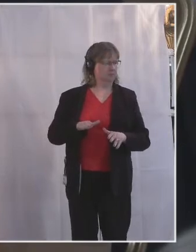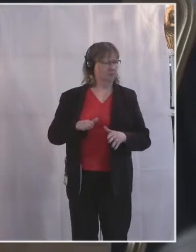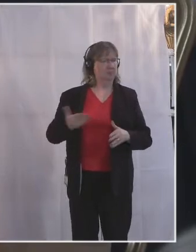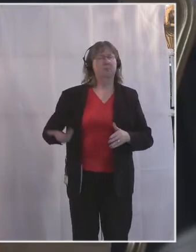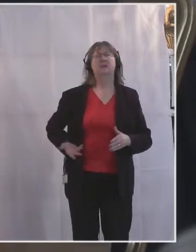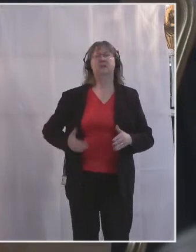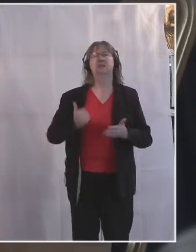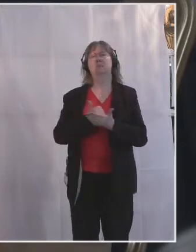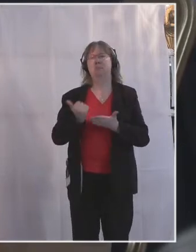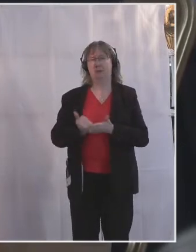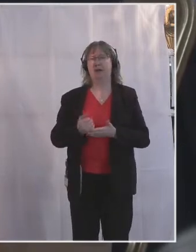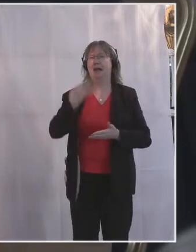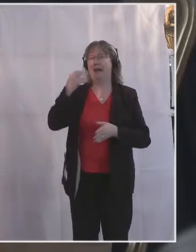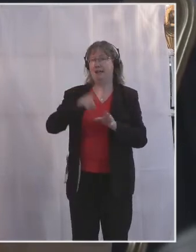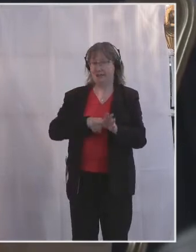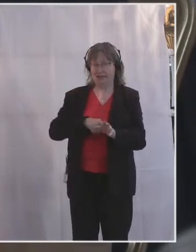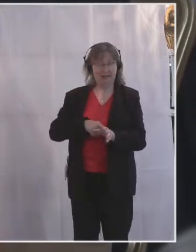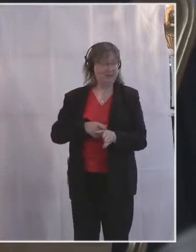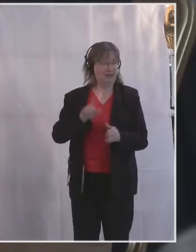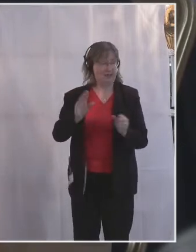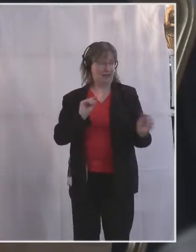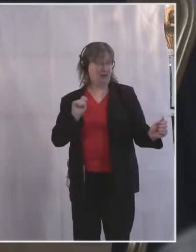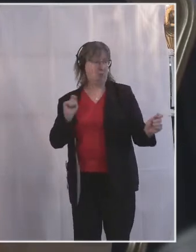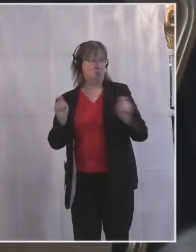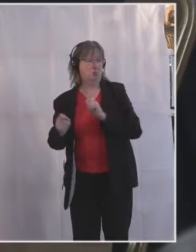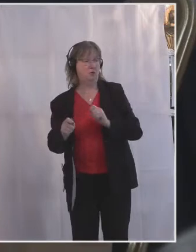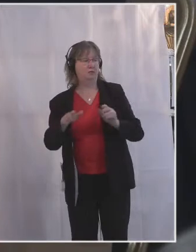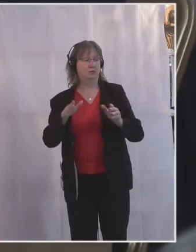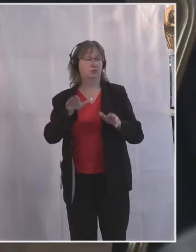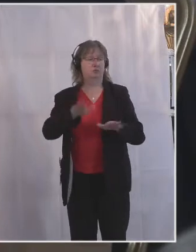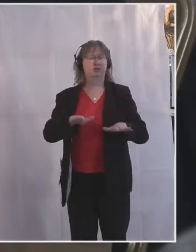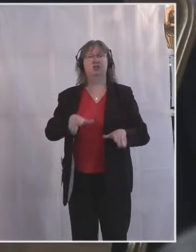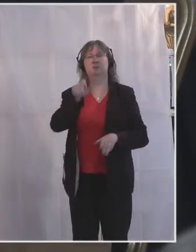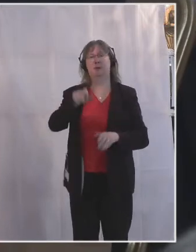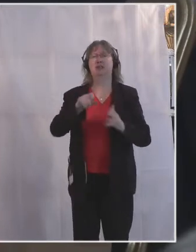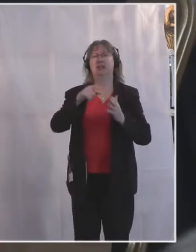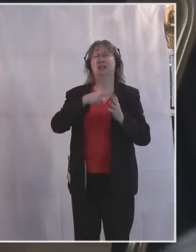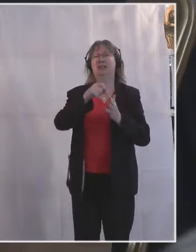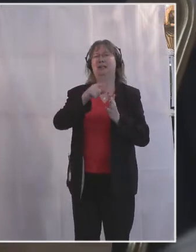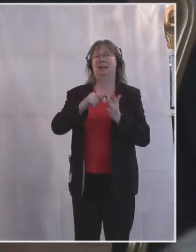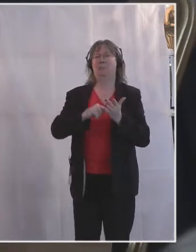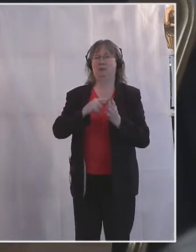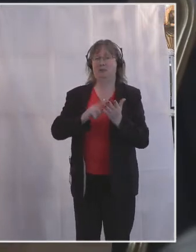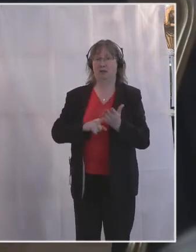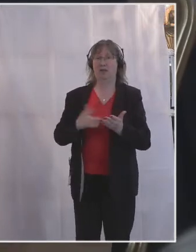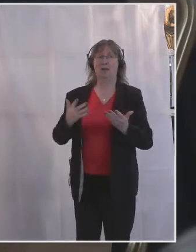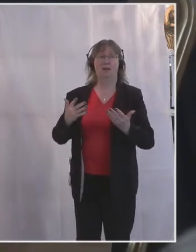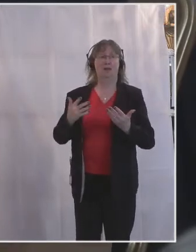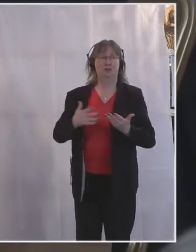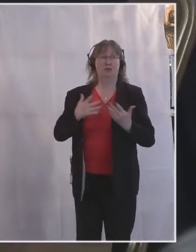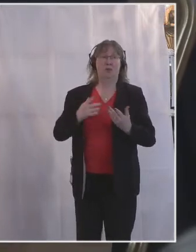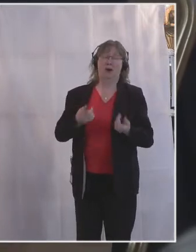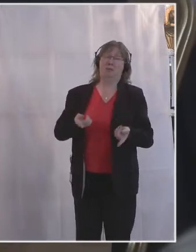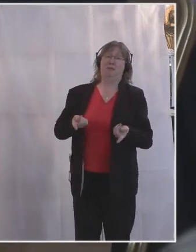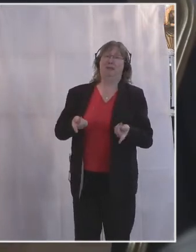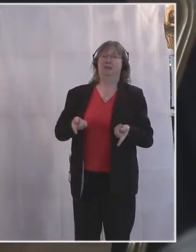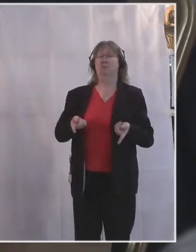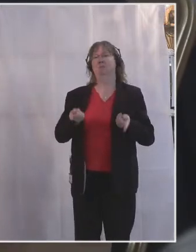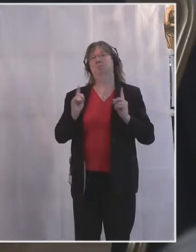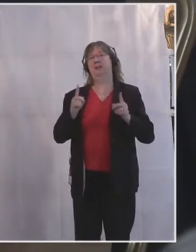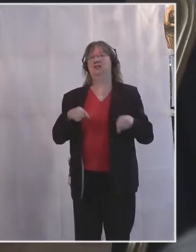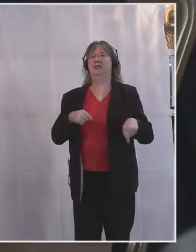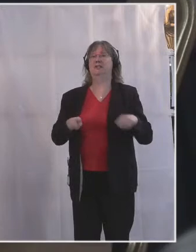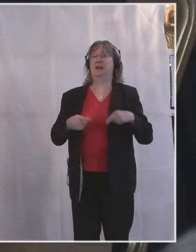those with British Patient Capital. I'm now Managing Director of British Patient Capital, and I have the